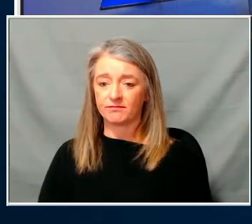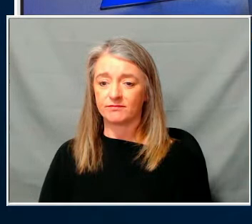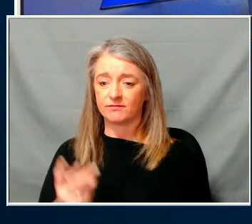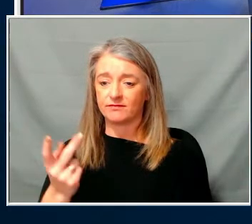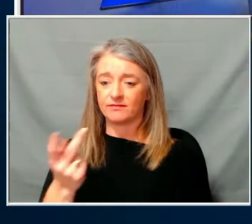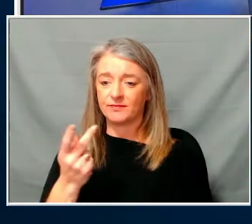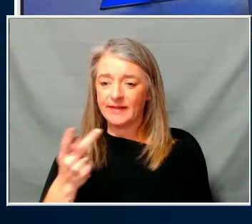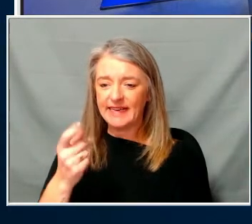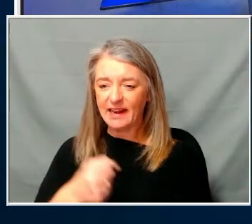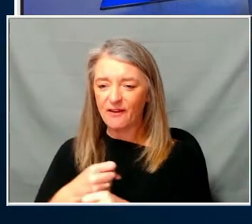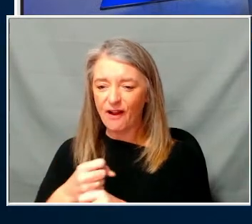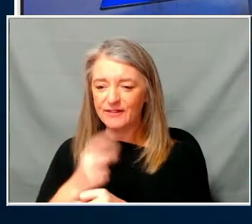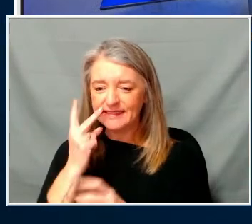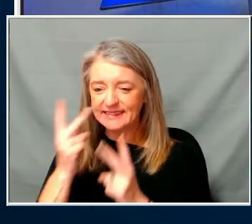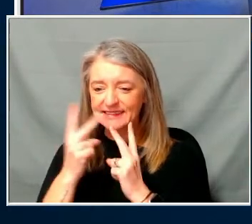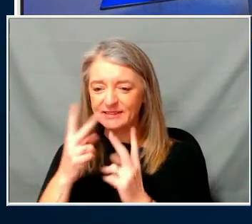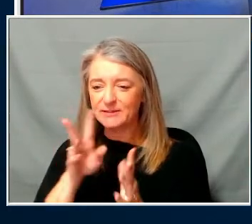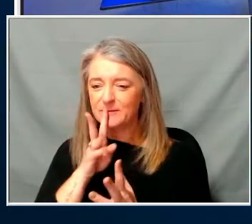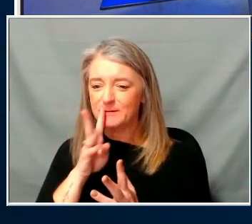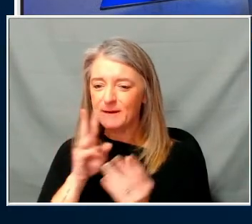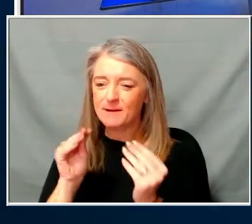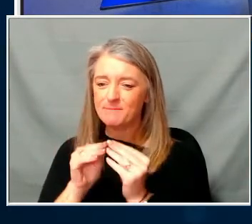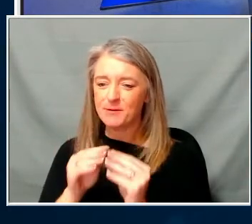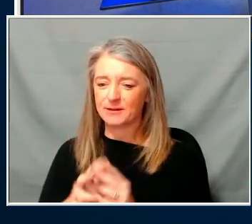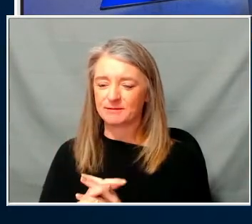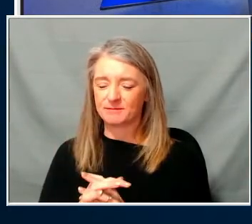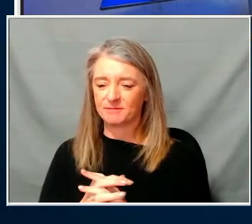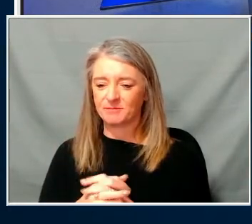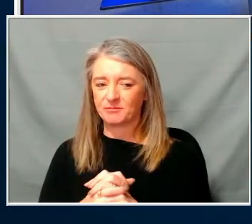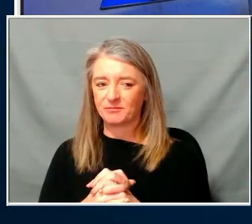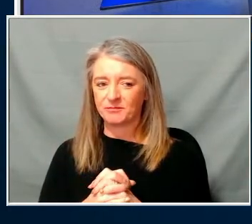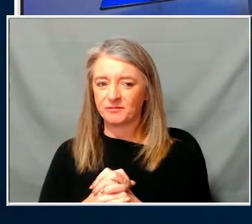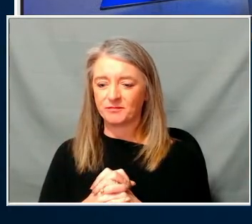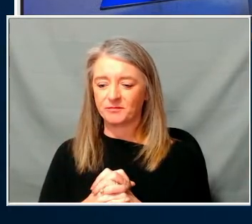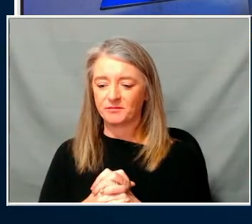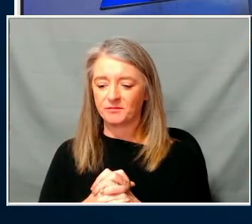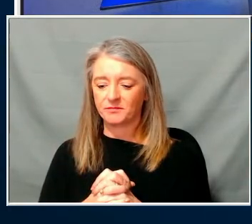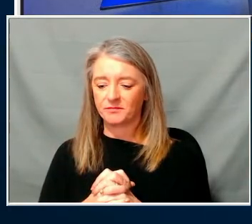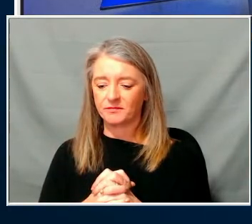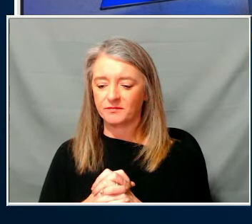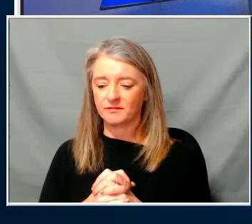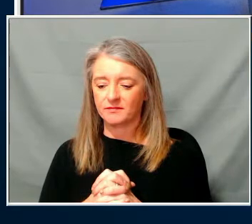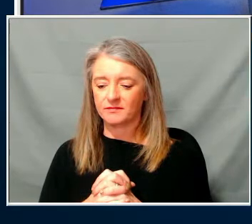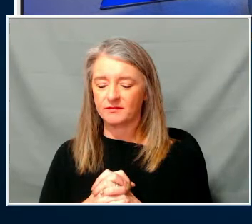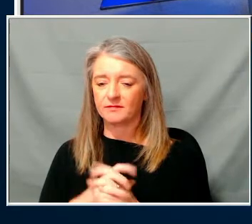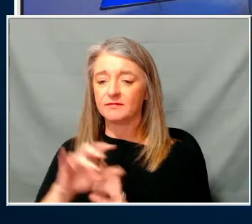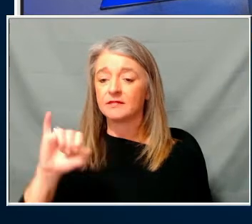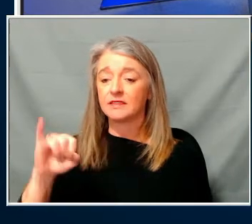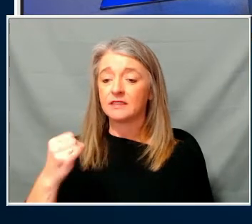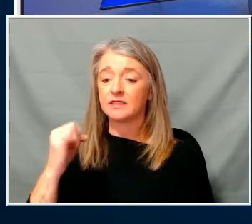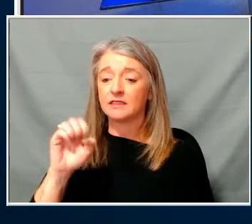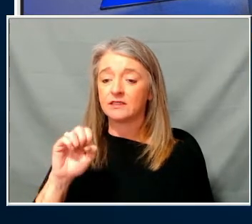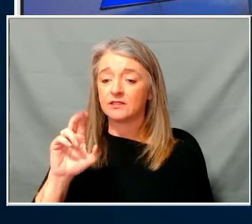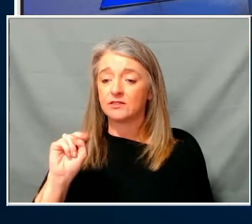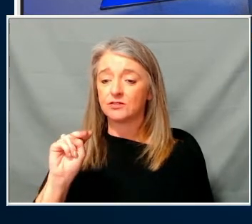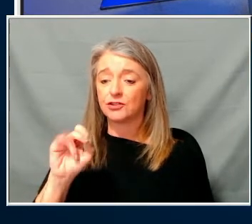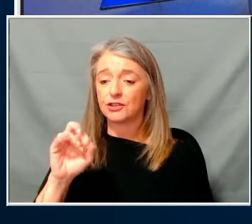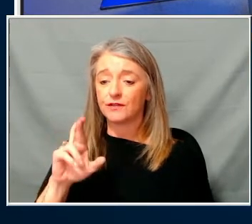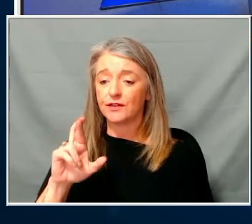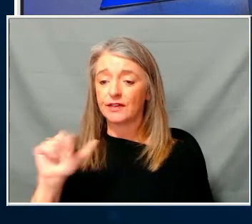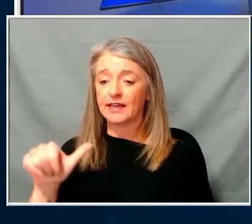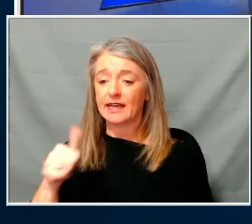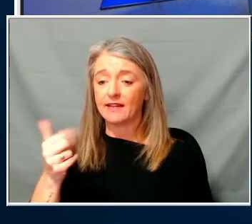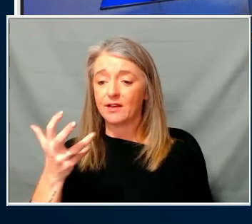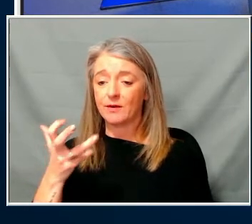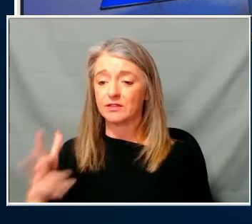I see him around sometime. That's what I'm saying. You two are going to cross paths. Right? For sure, for sure. Jennifer, anything you could add? We talked about this isolation and